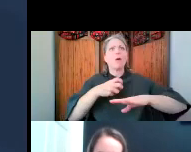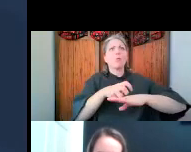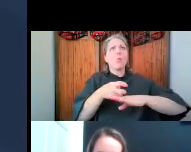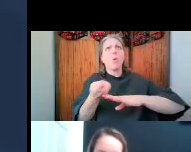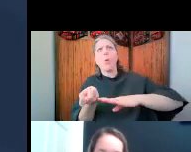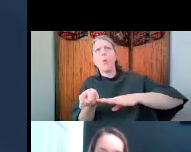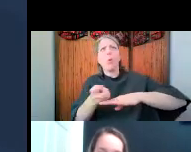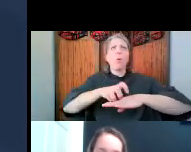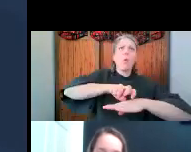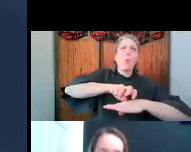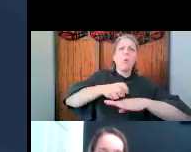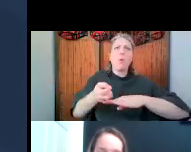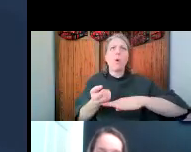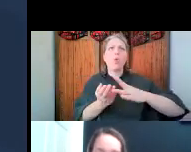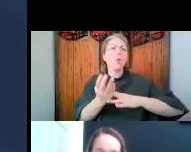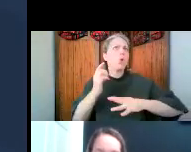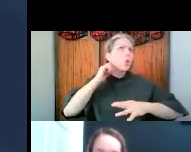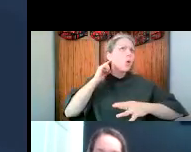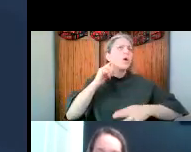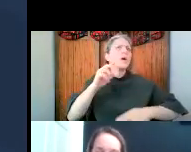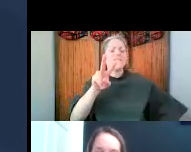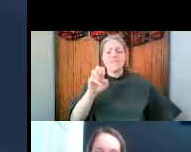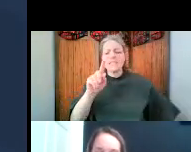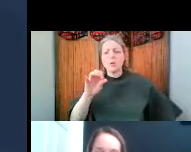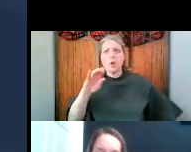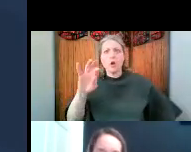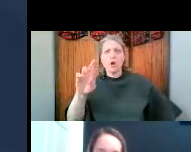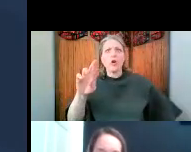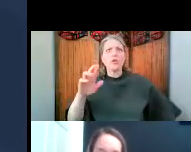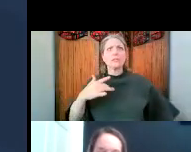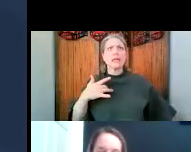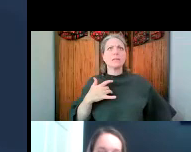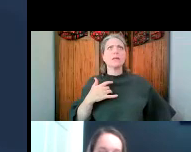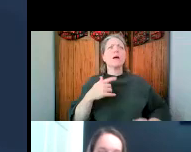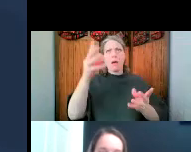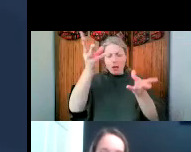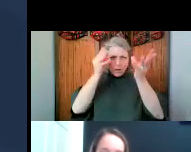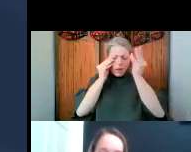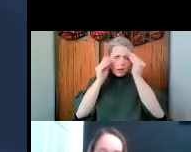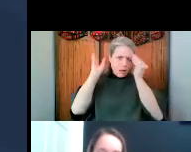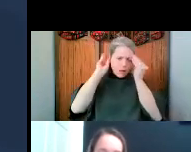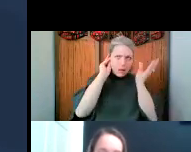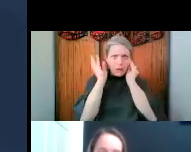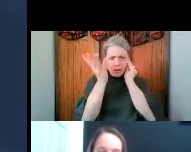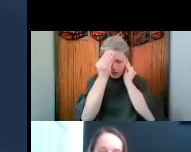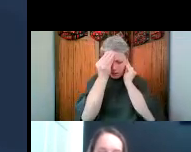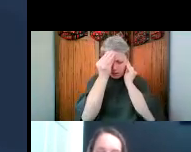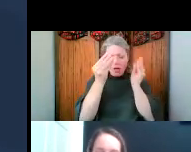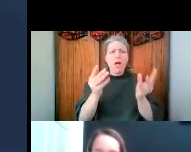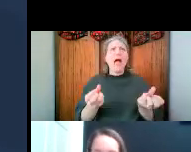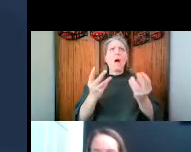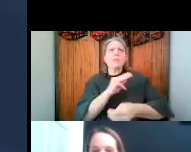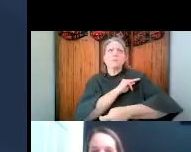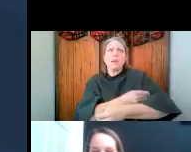sense. The baby's brain is taking in all this information and now making a plan for how much muscle tension it's needed and how to